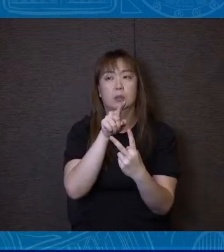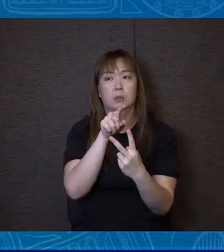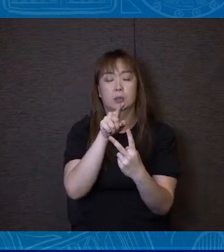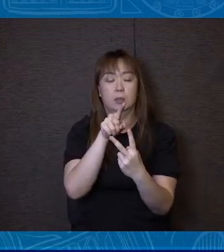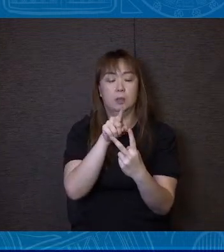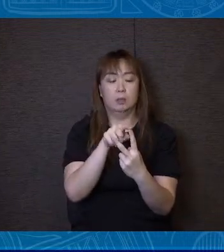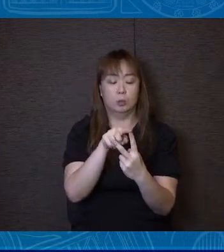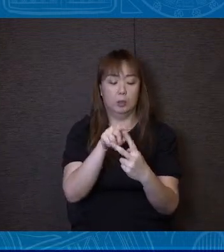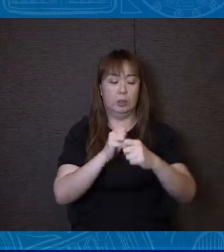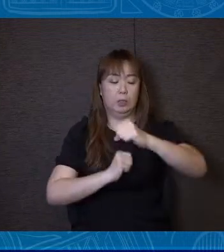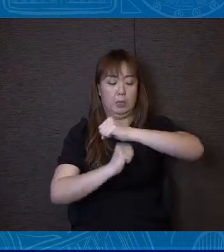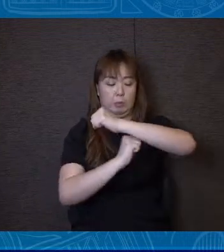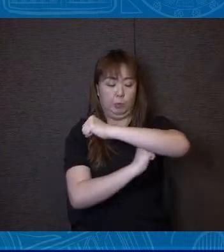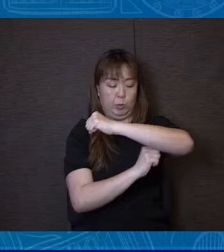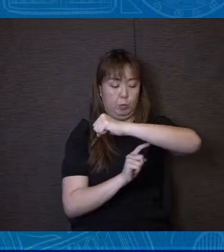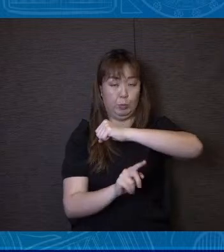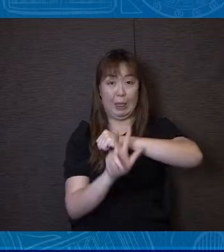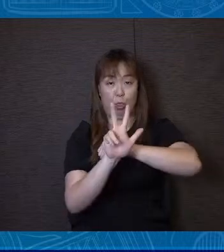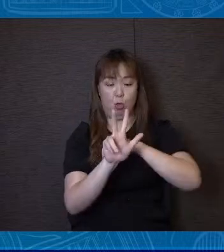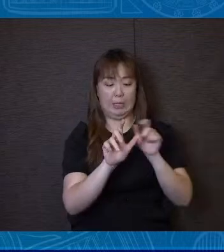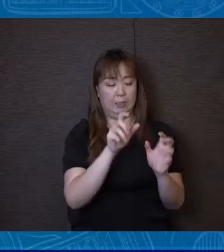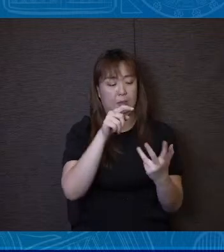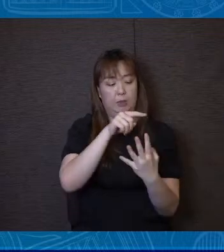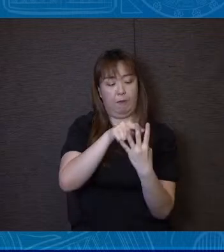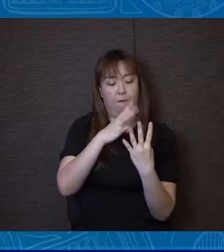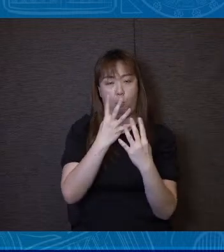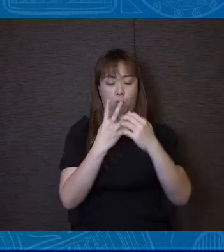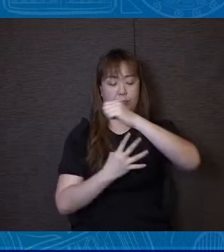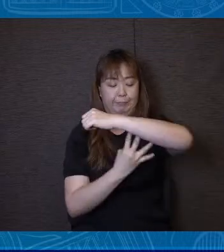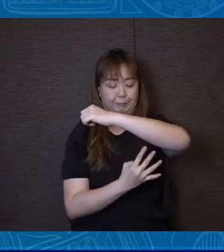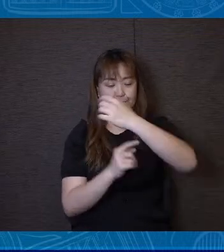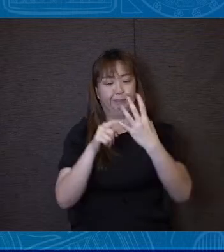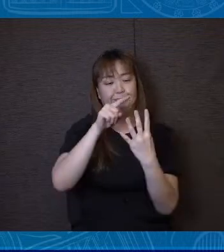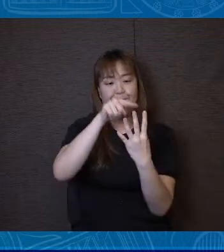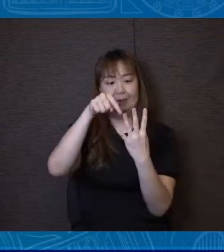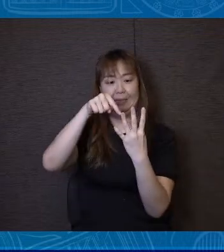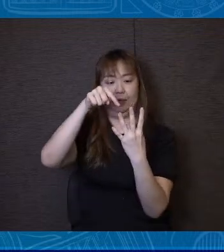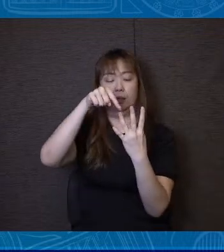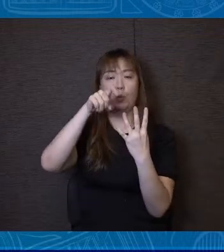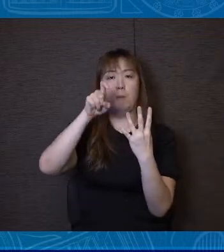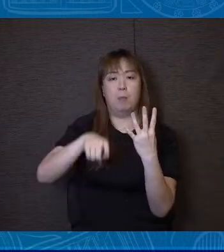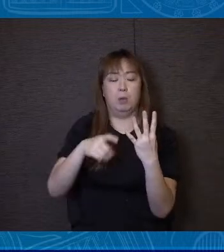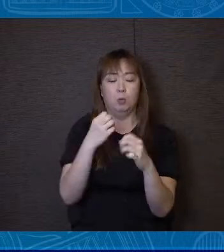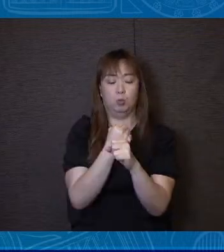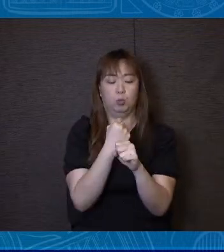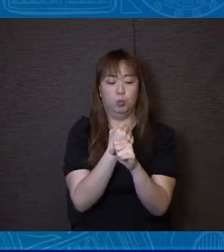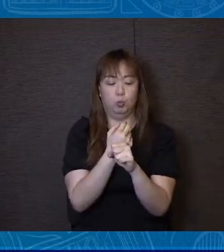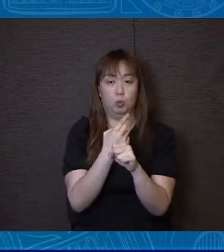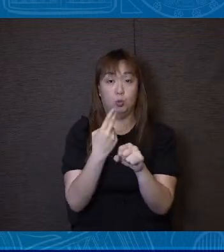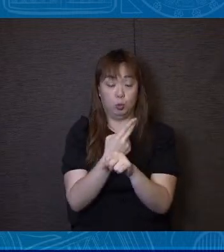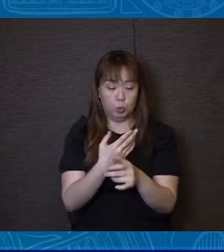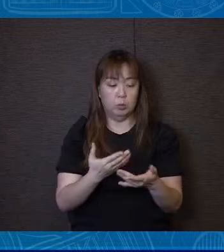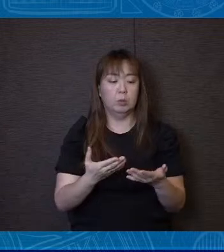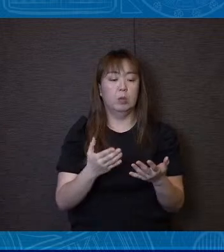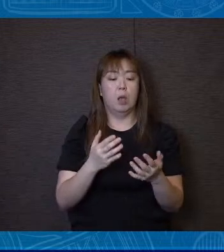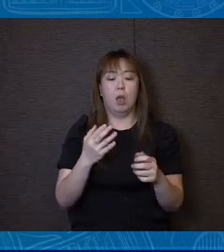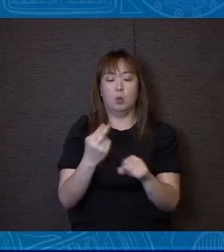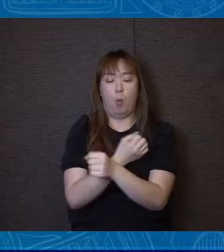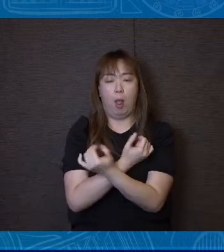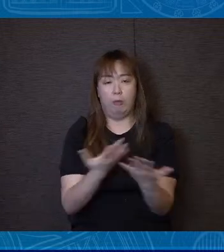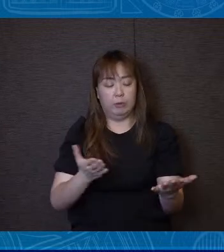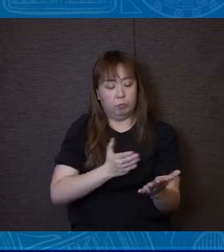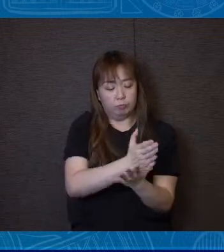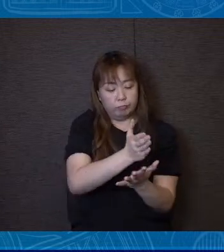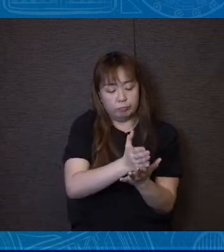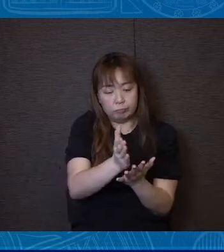Pillar 3 needs to be multi-channel. We need to be able and we need to push to use every available communication channel to